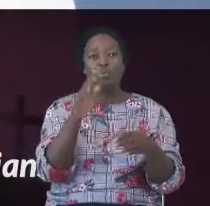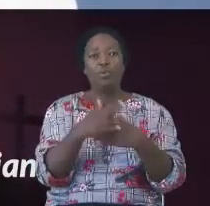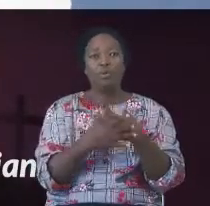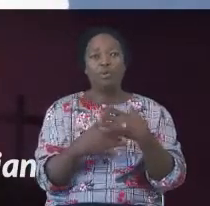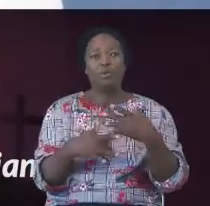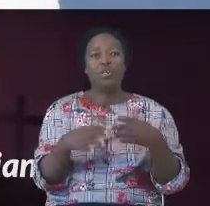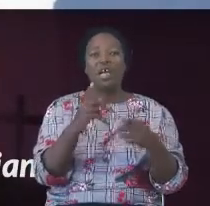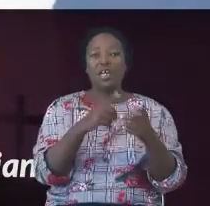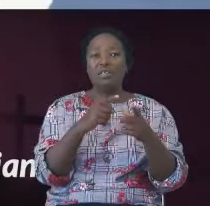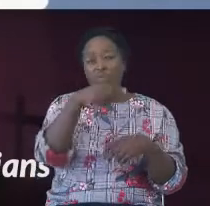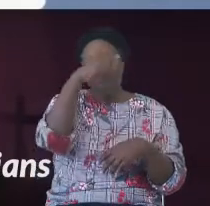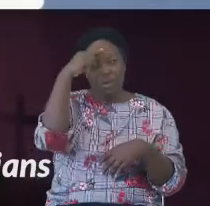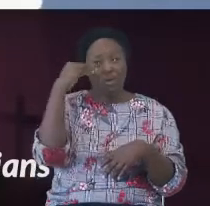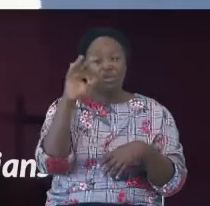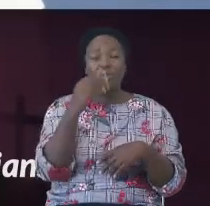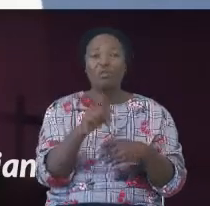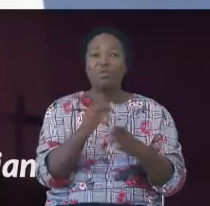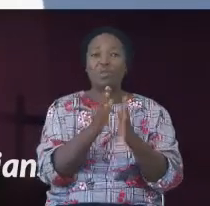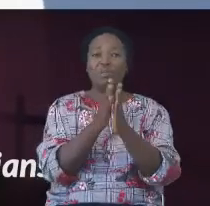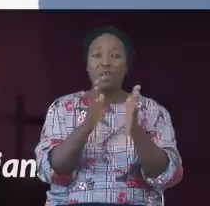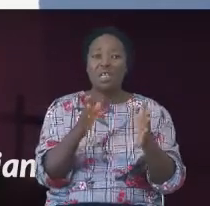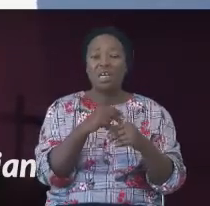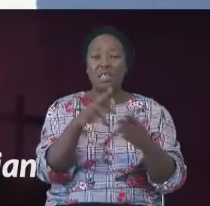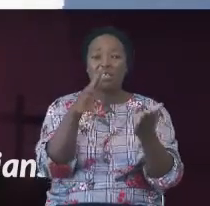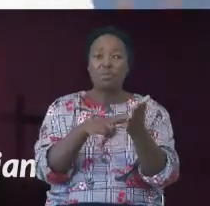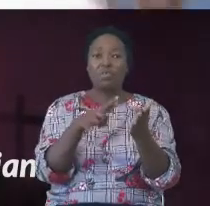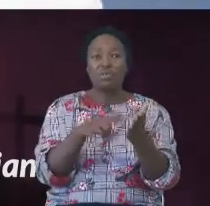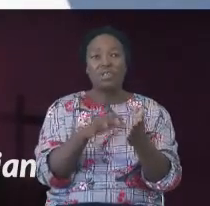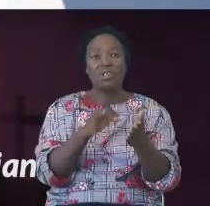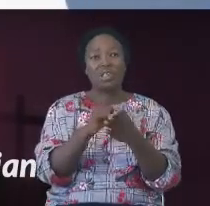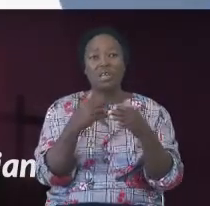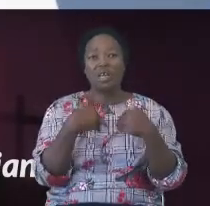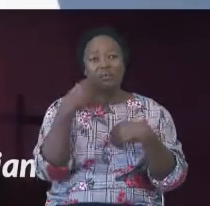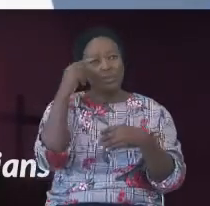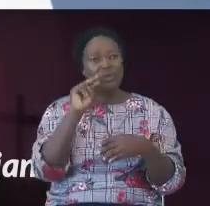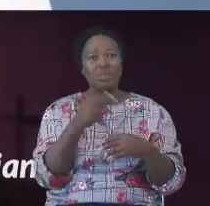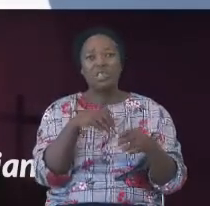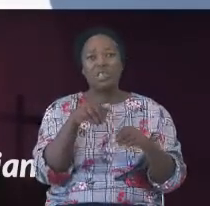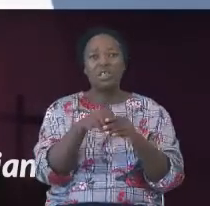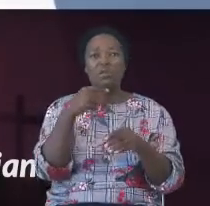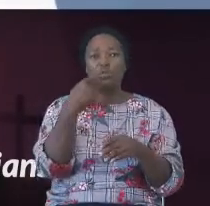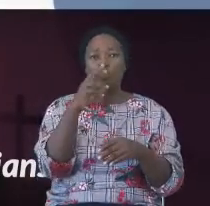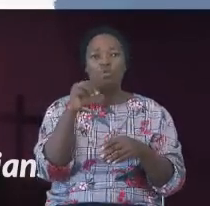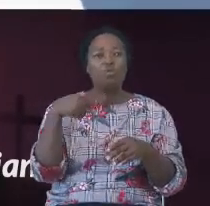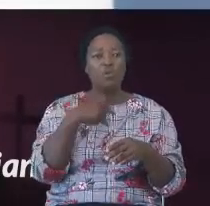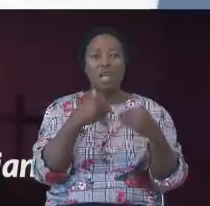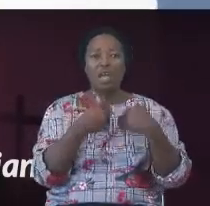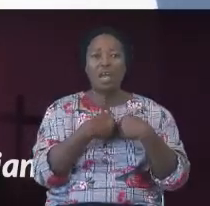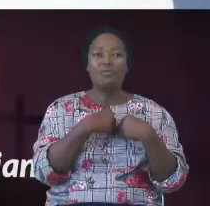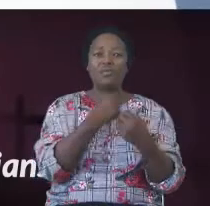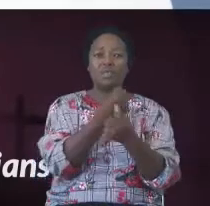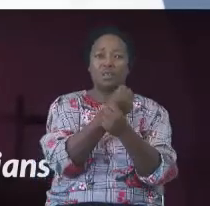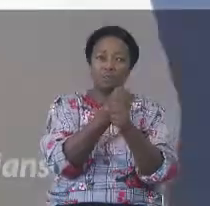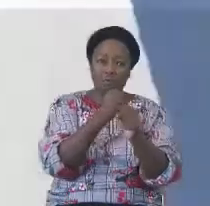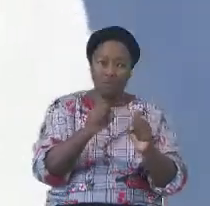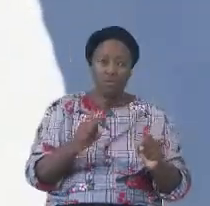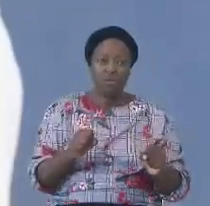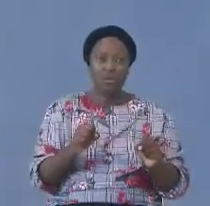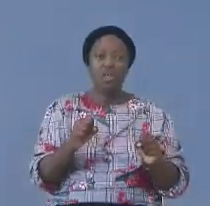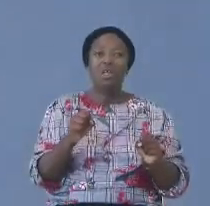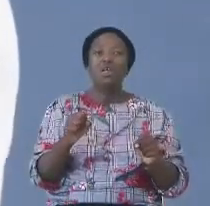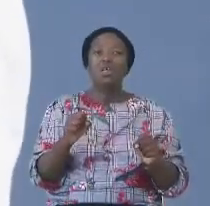have in his name, in his blood, because of the substitution. It says, in whom